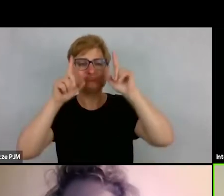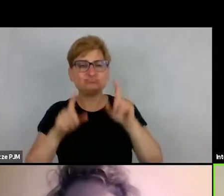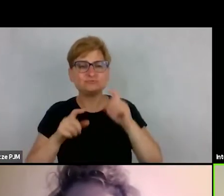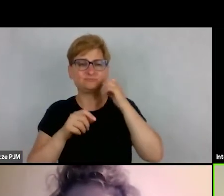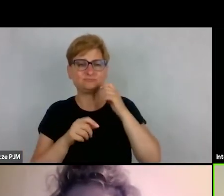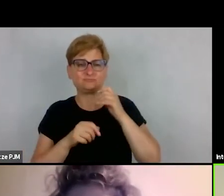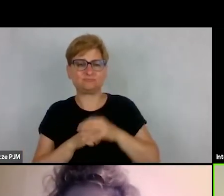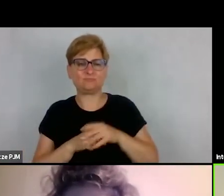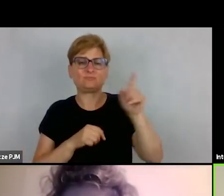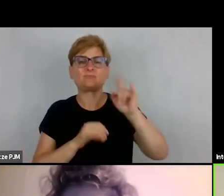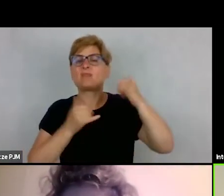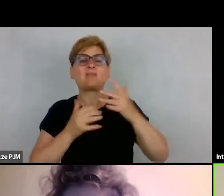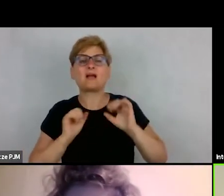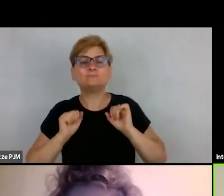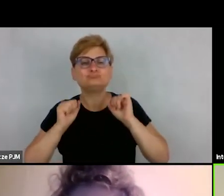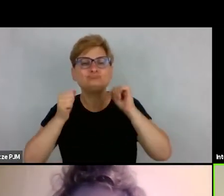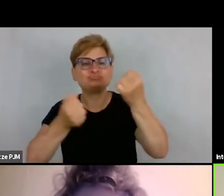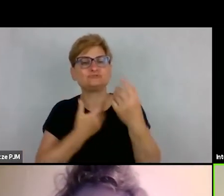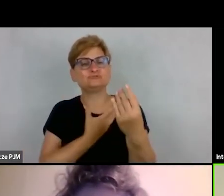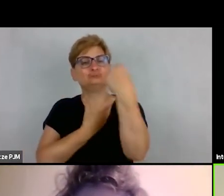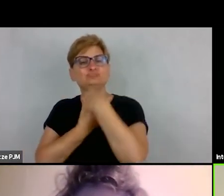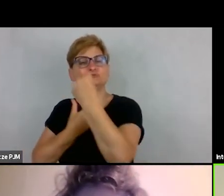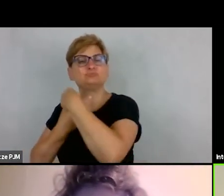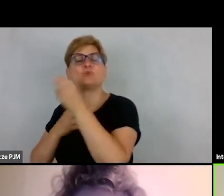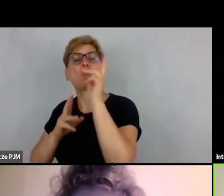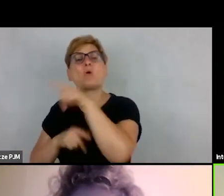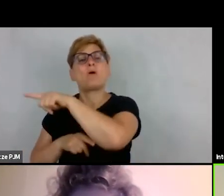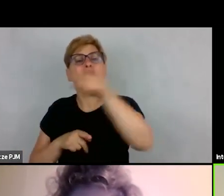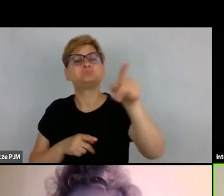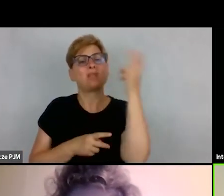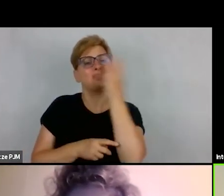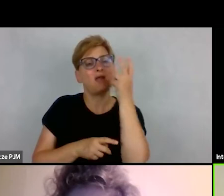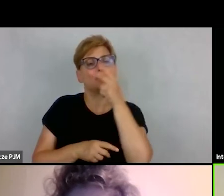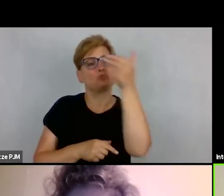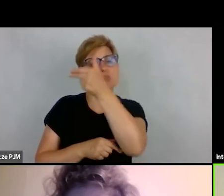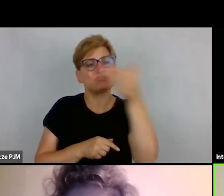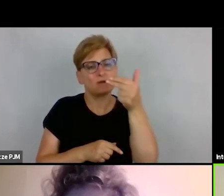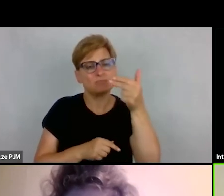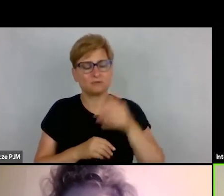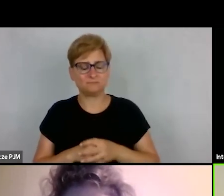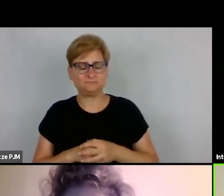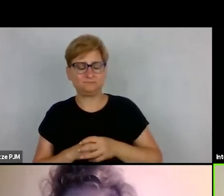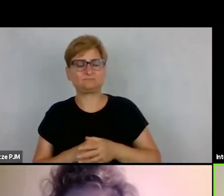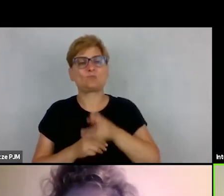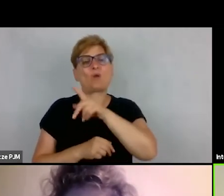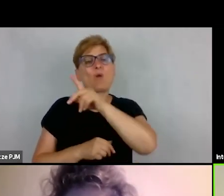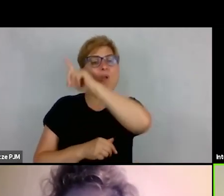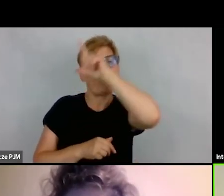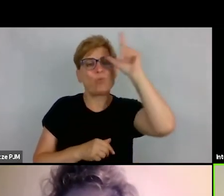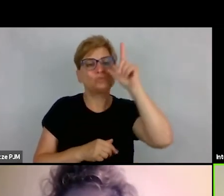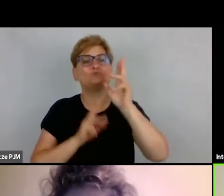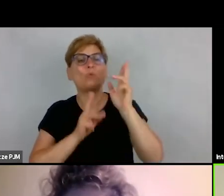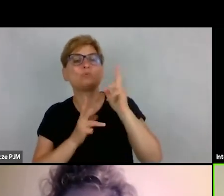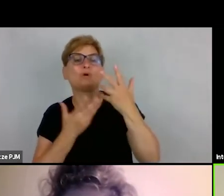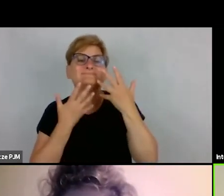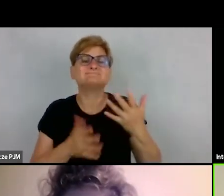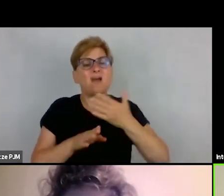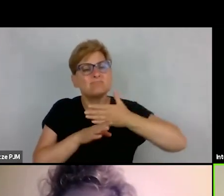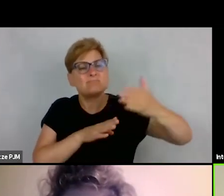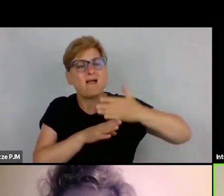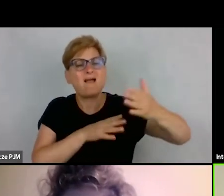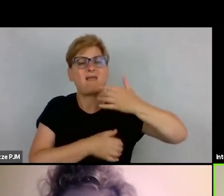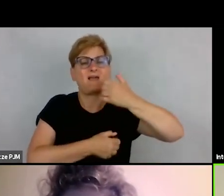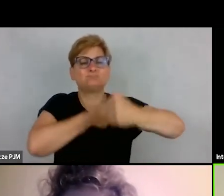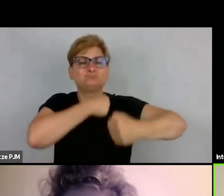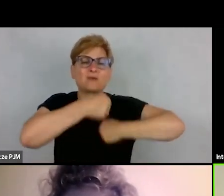did it more by convening a dialogue in a local community and then inviting people to participate and working with those people who